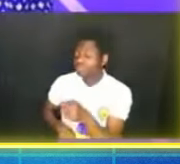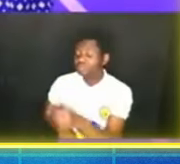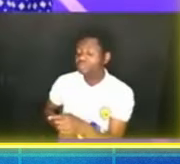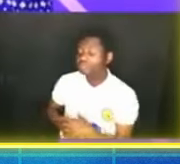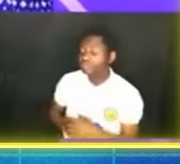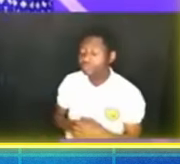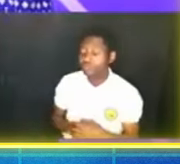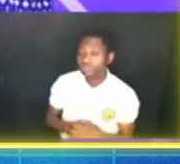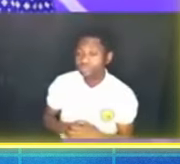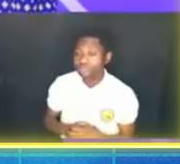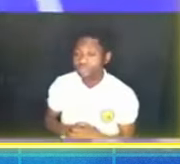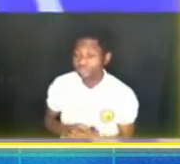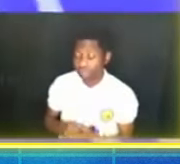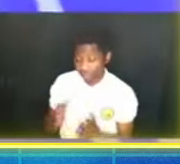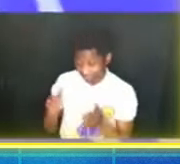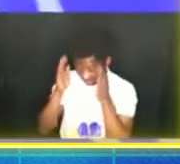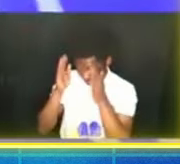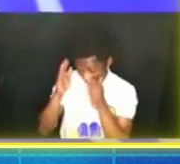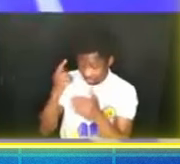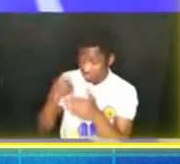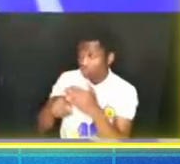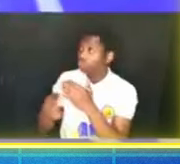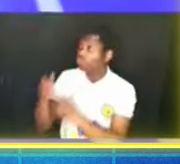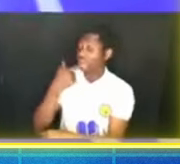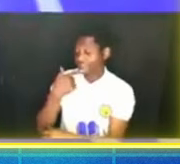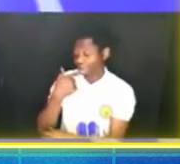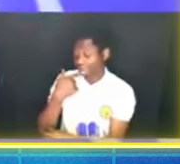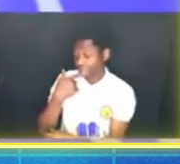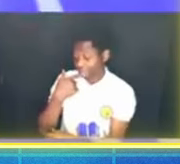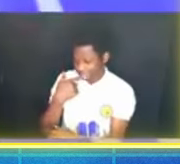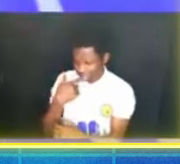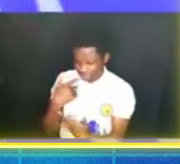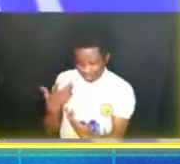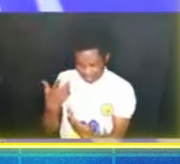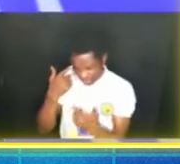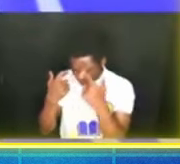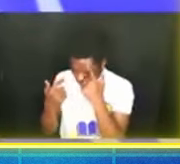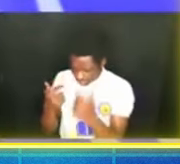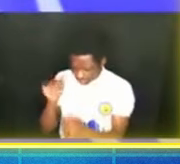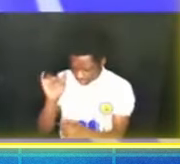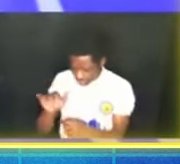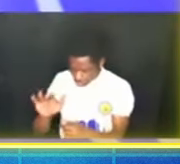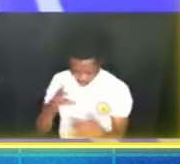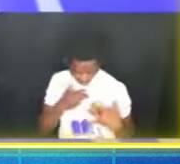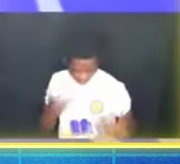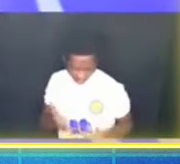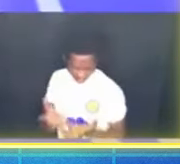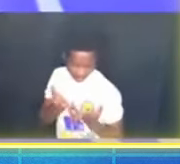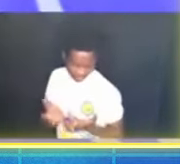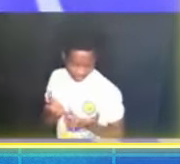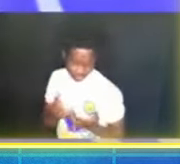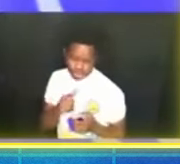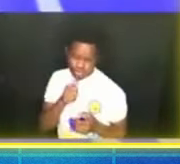verse 11, now, let's pay attention to God, what God said. Since this is your heart's desire, and you have